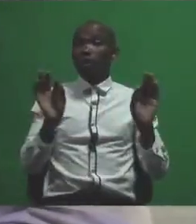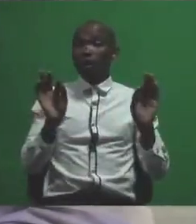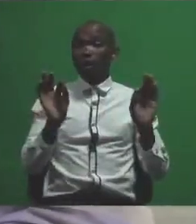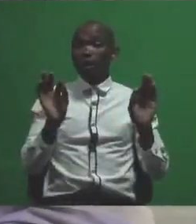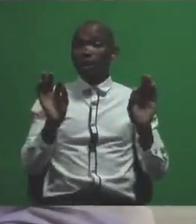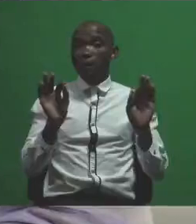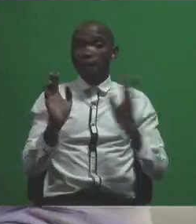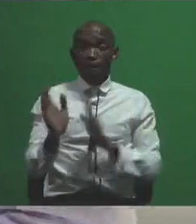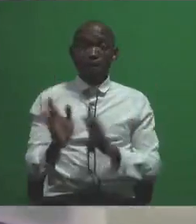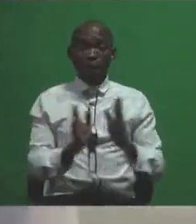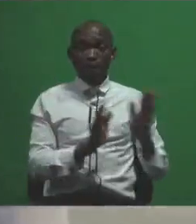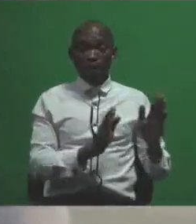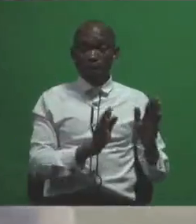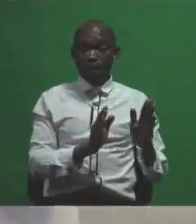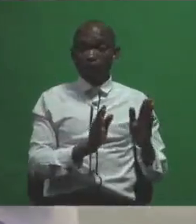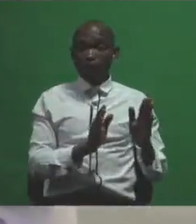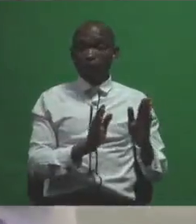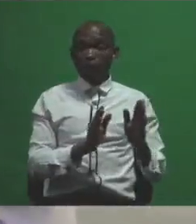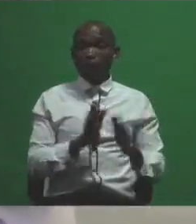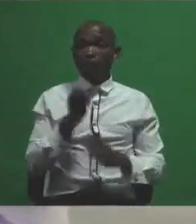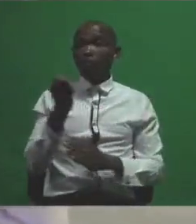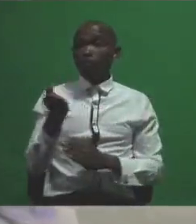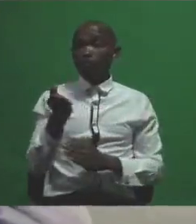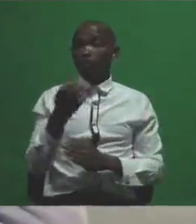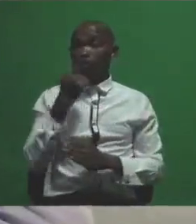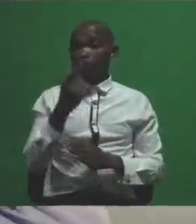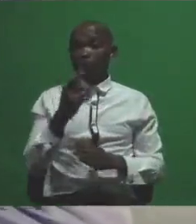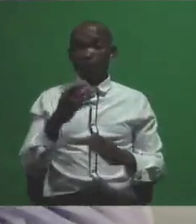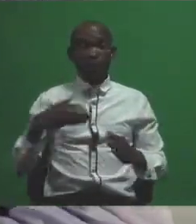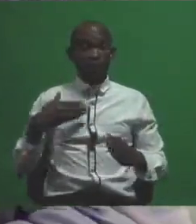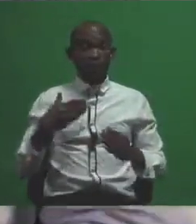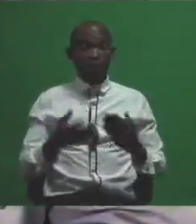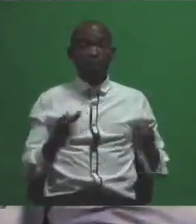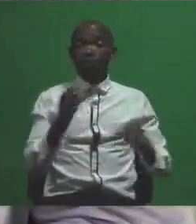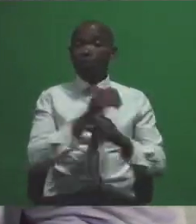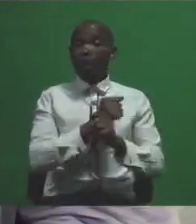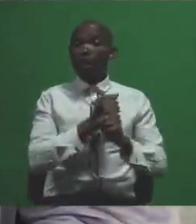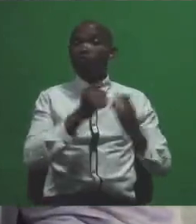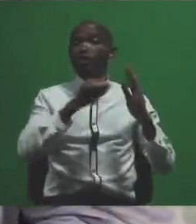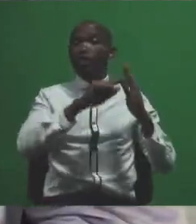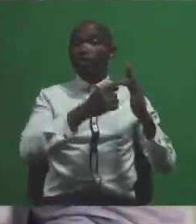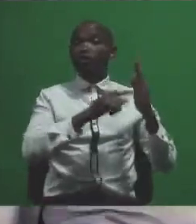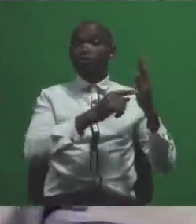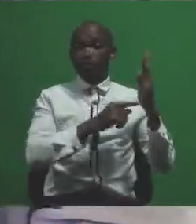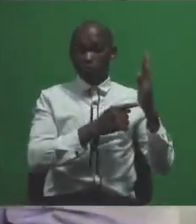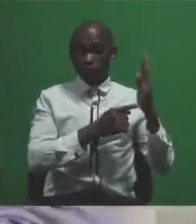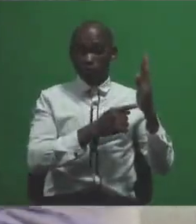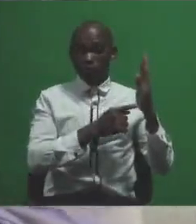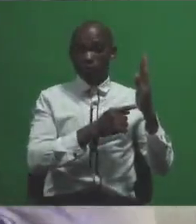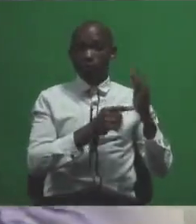managed. And that is why we need to have rules.